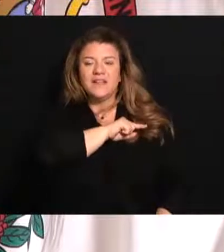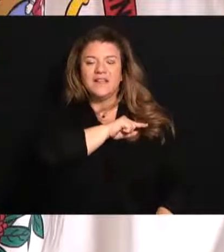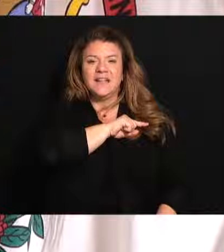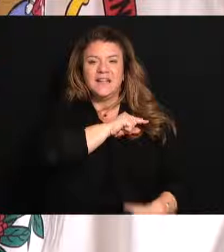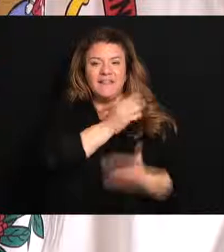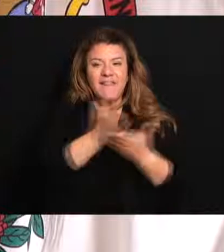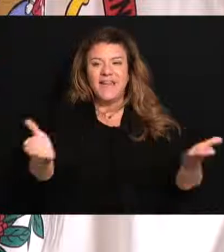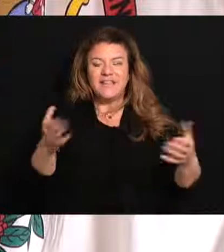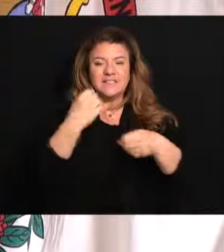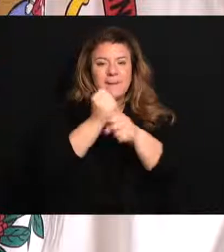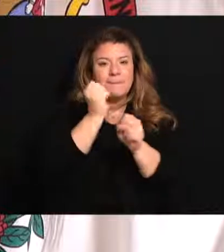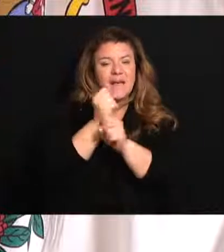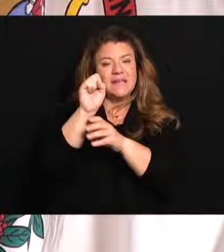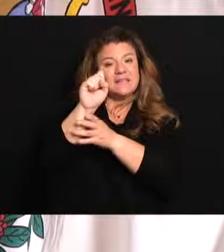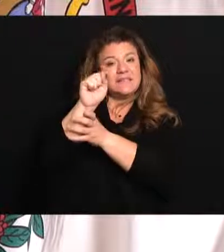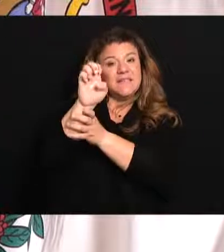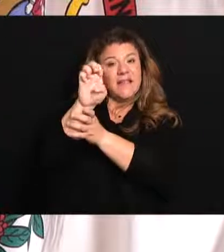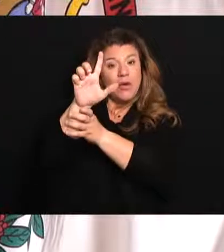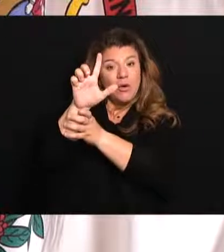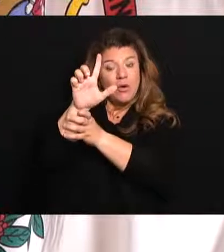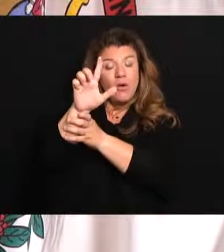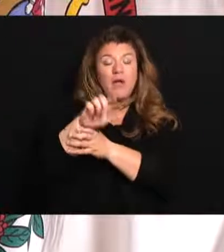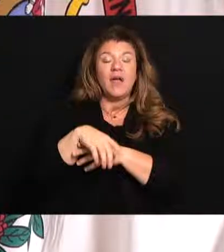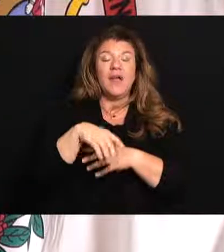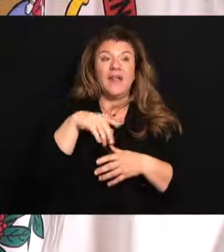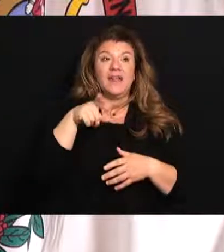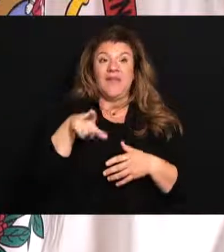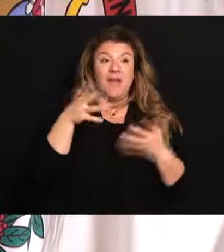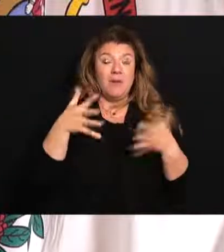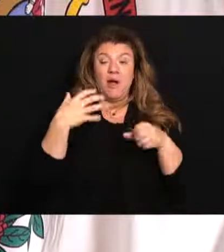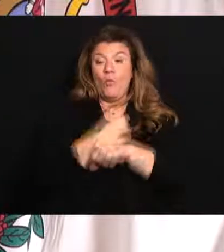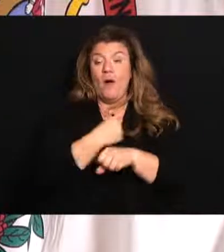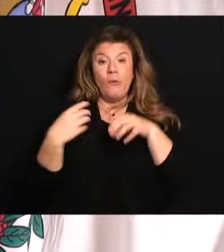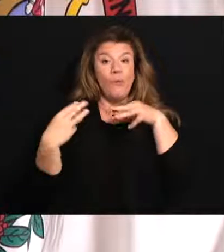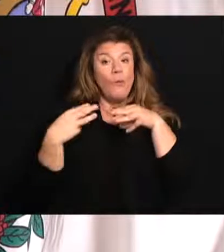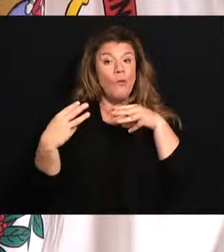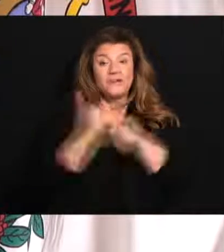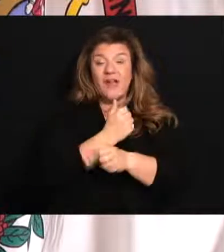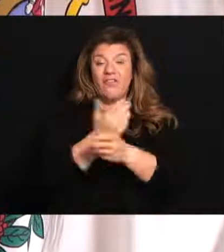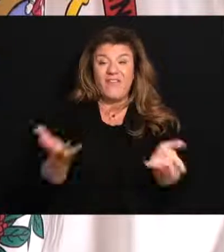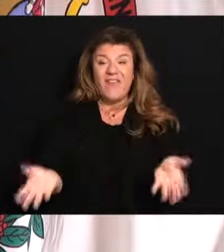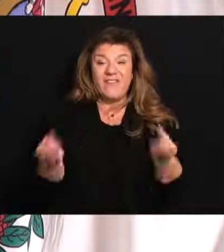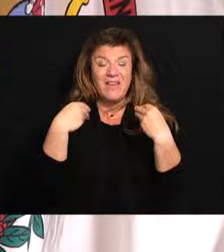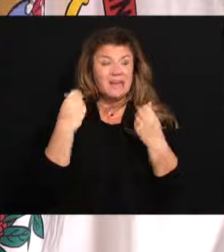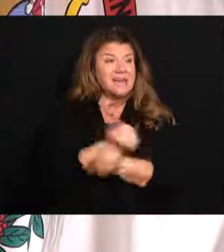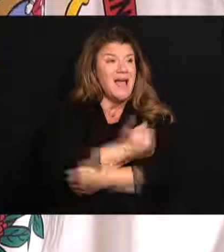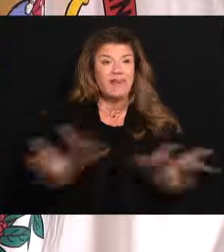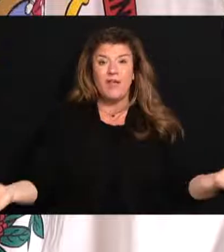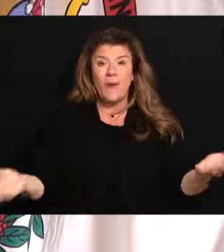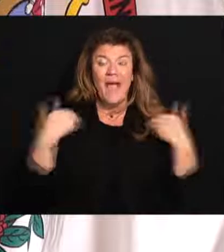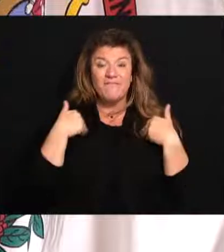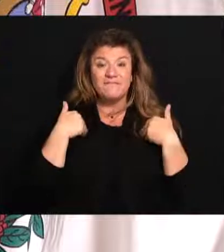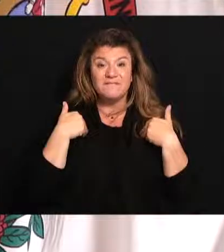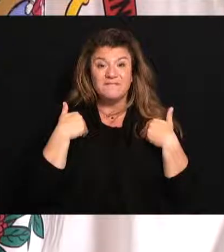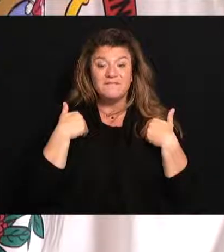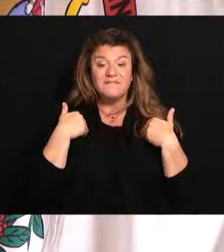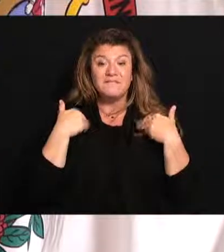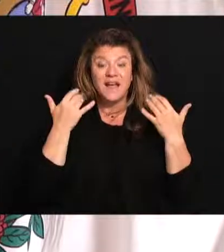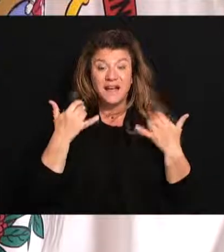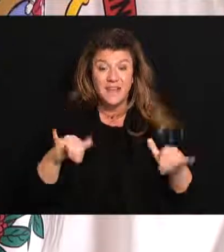to make the steel that probably won the wars and everything, that give us everything we have today. And they still